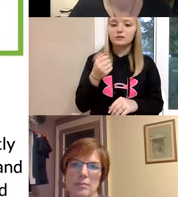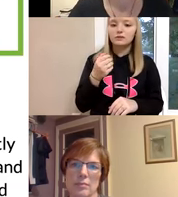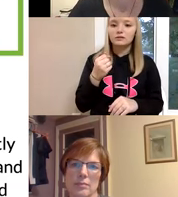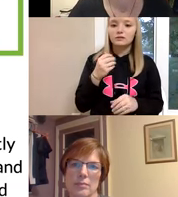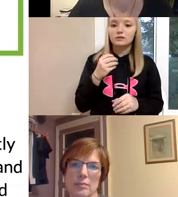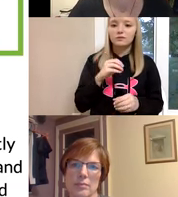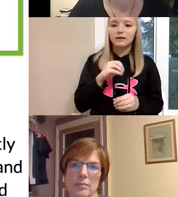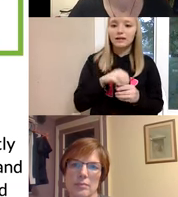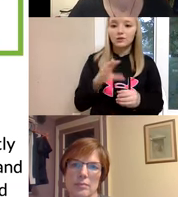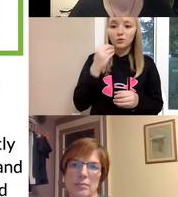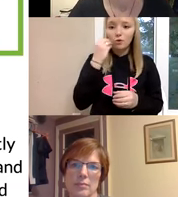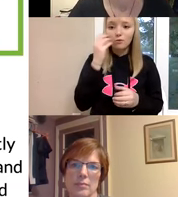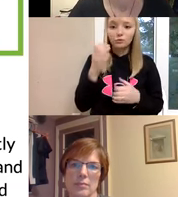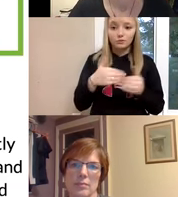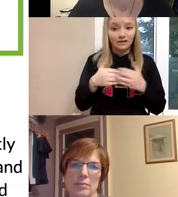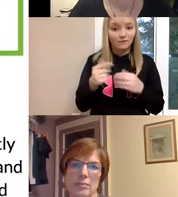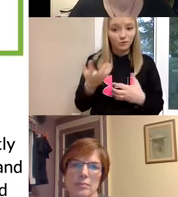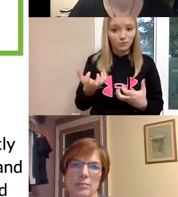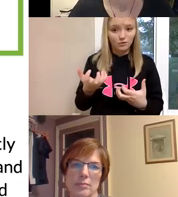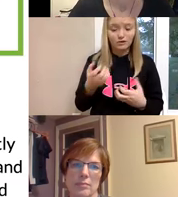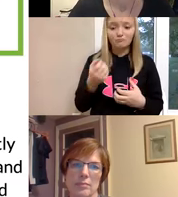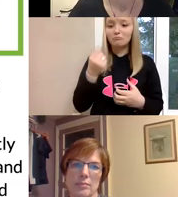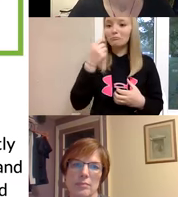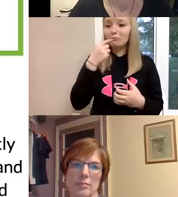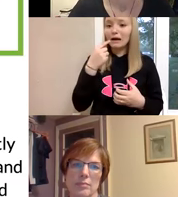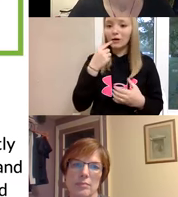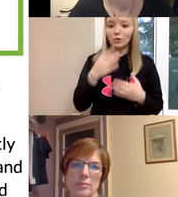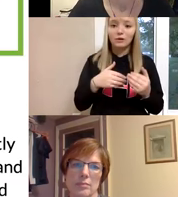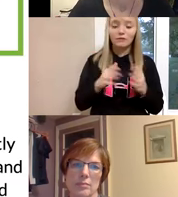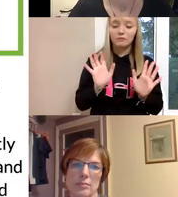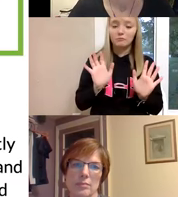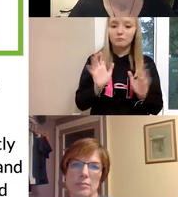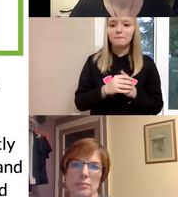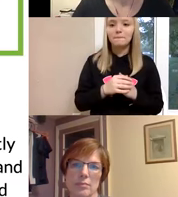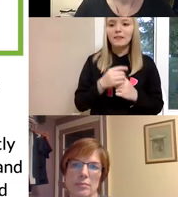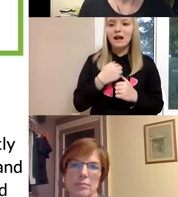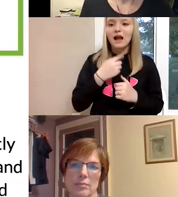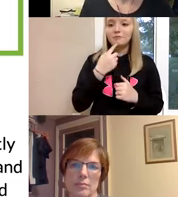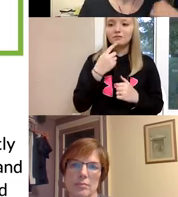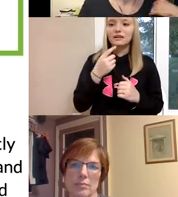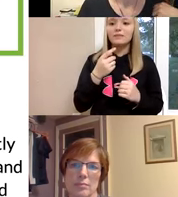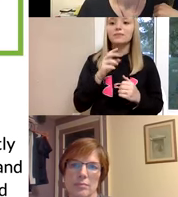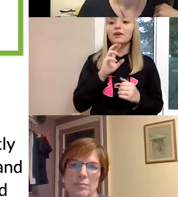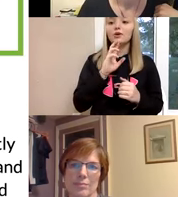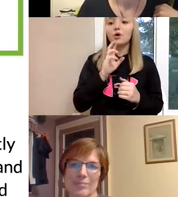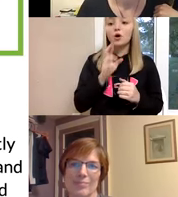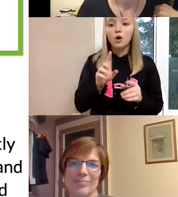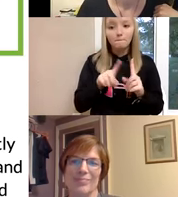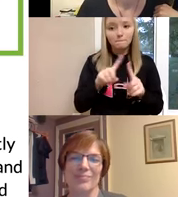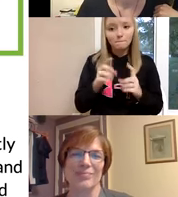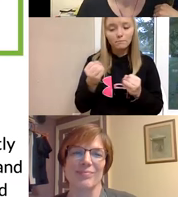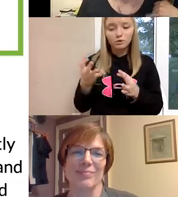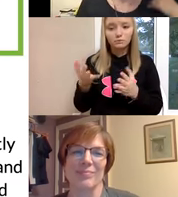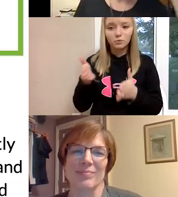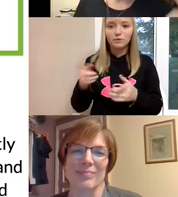I will say that there's multiple ways to use our CBD.